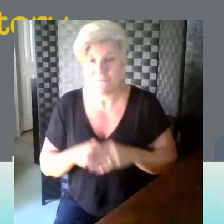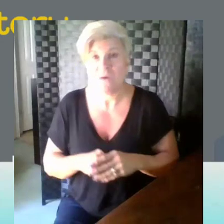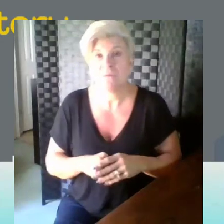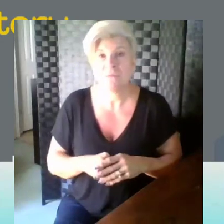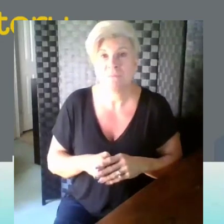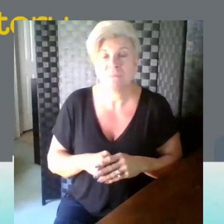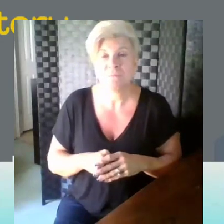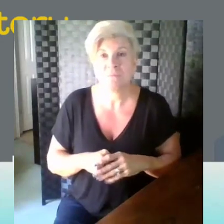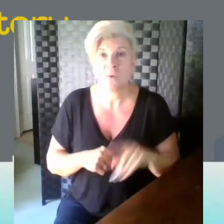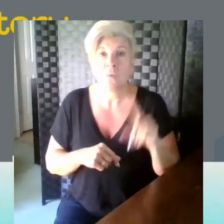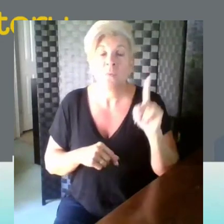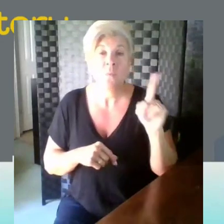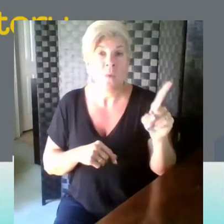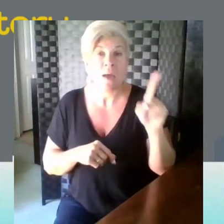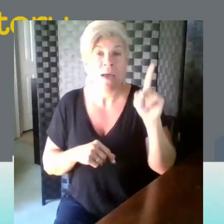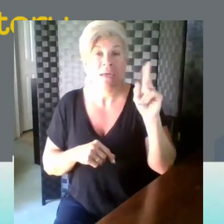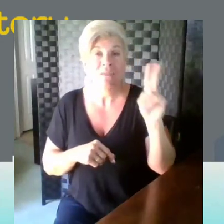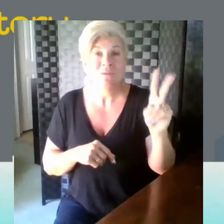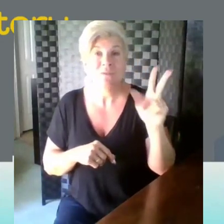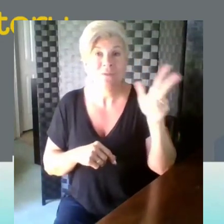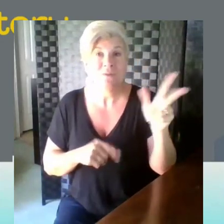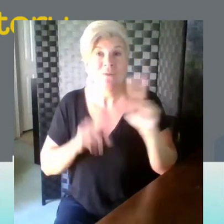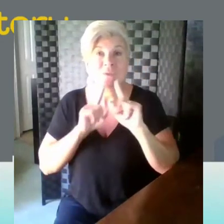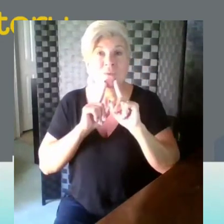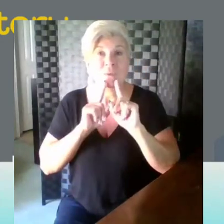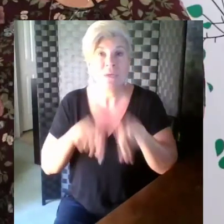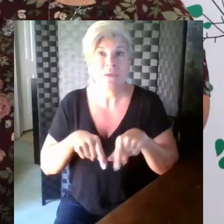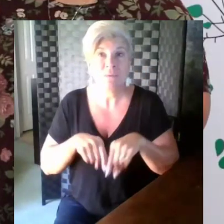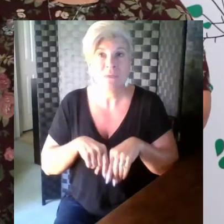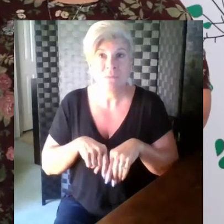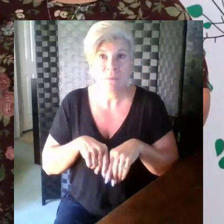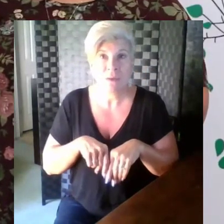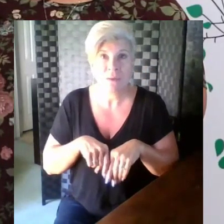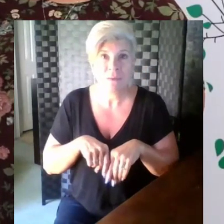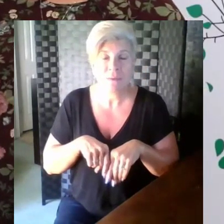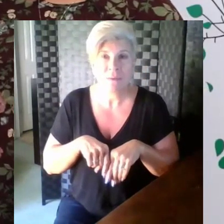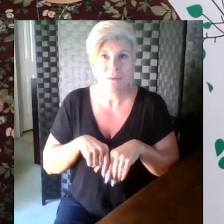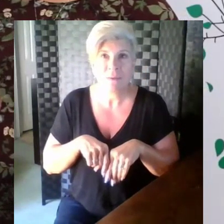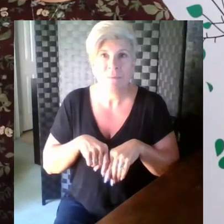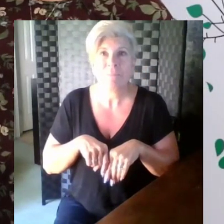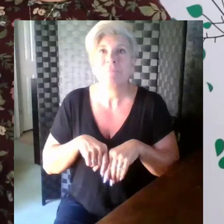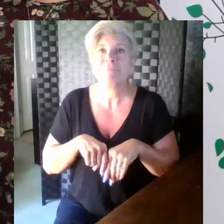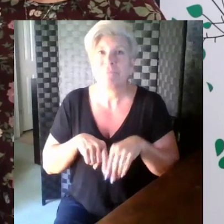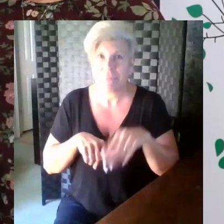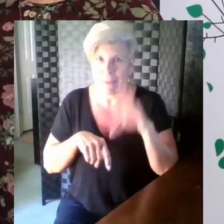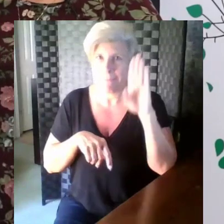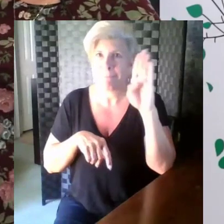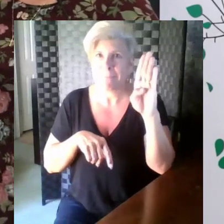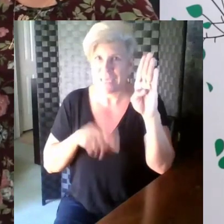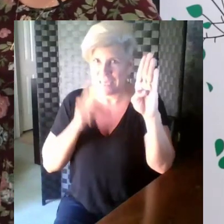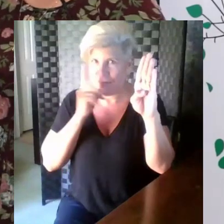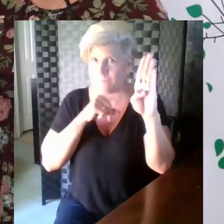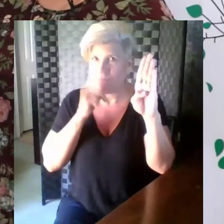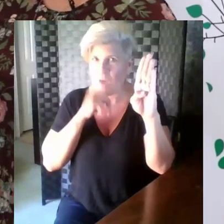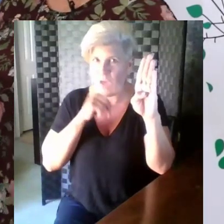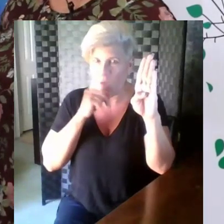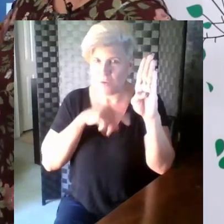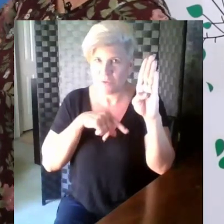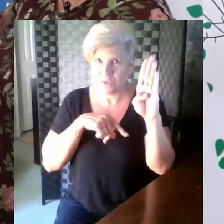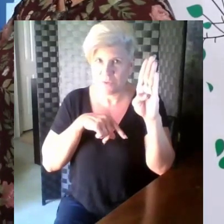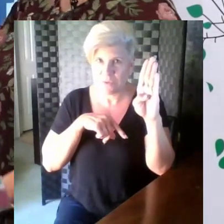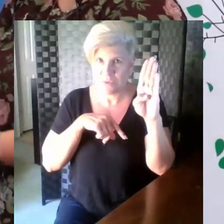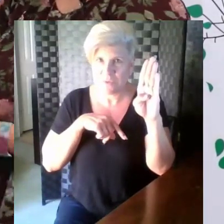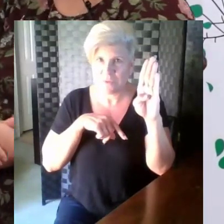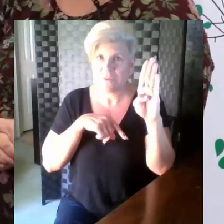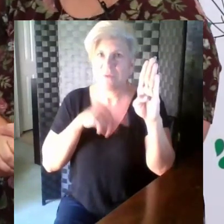B, false. Ready? 1, 2, 3, respond. Once again, I hope you're holding up 2